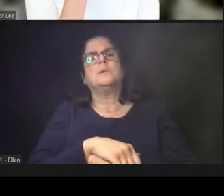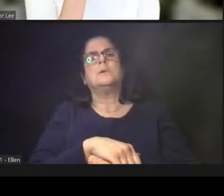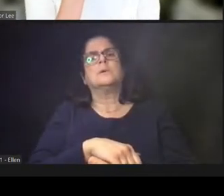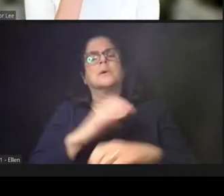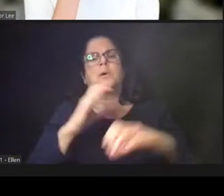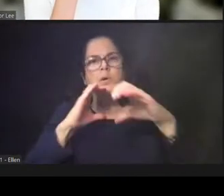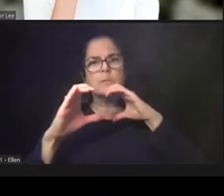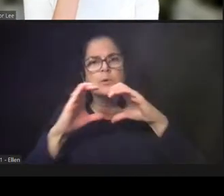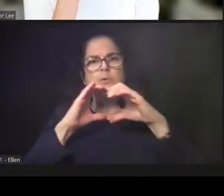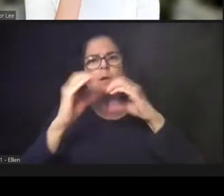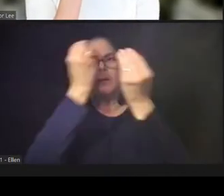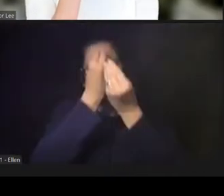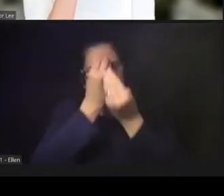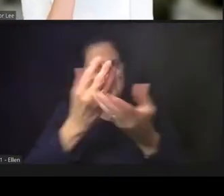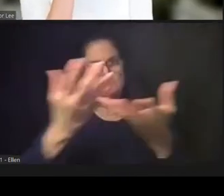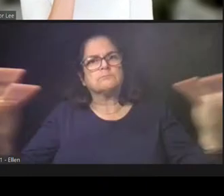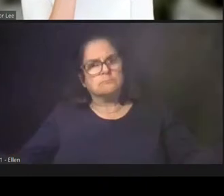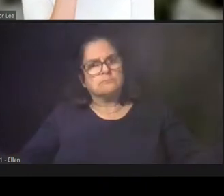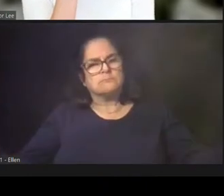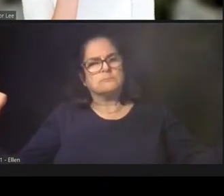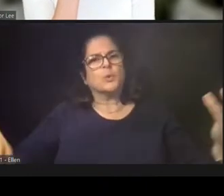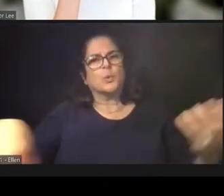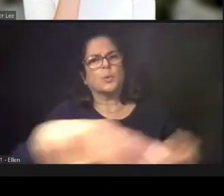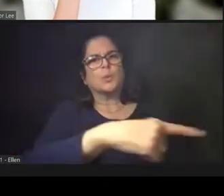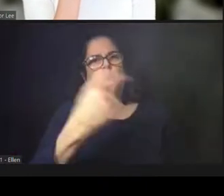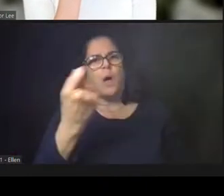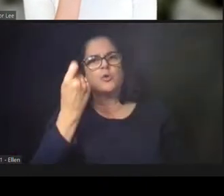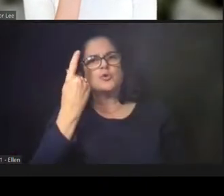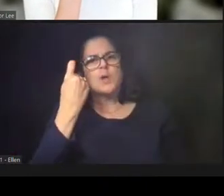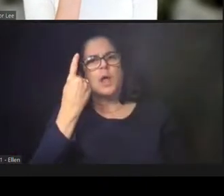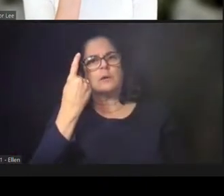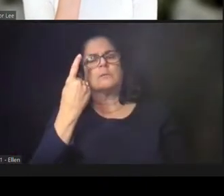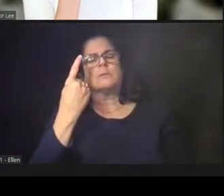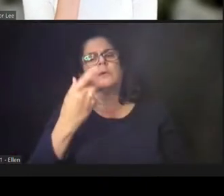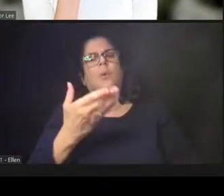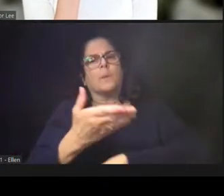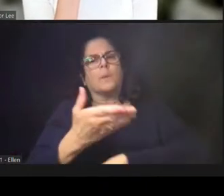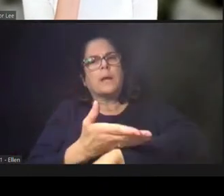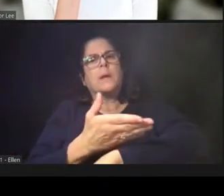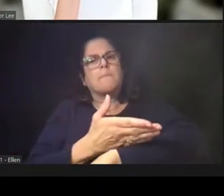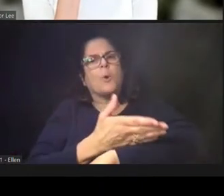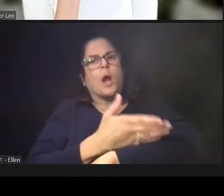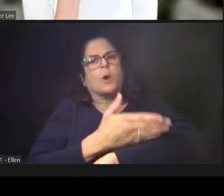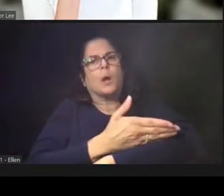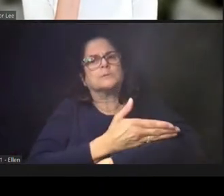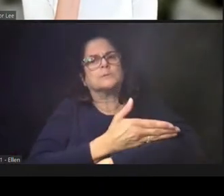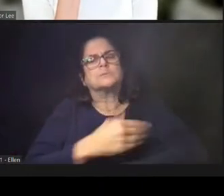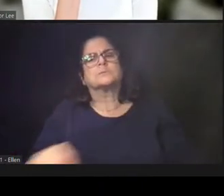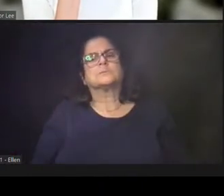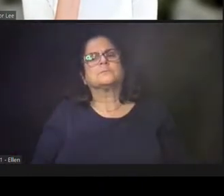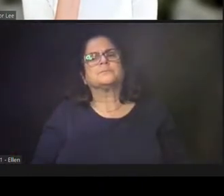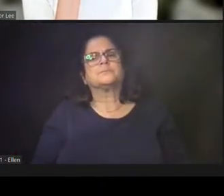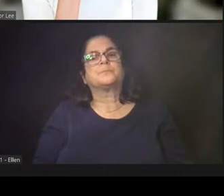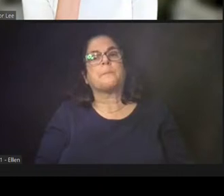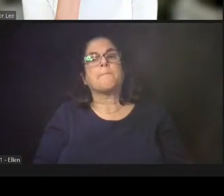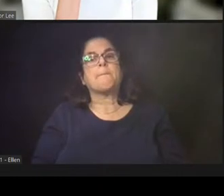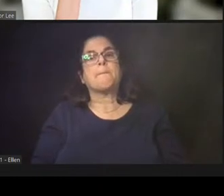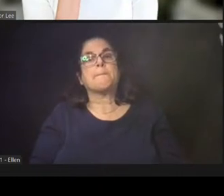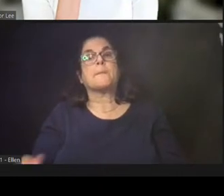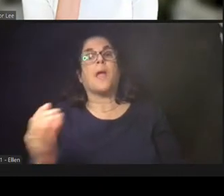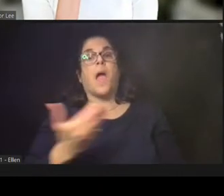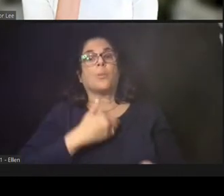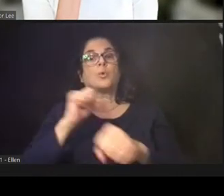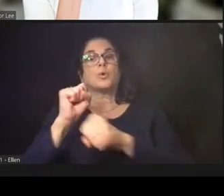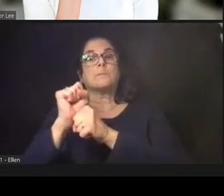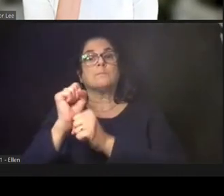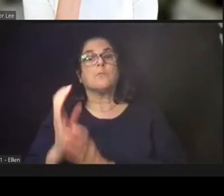communicating the work that we're doing to the public so that they understand the progress that we are making. Our employees certainly understand the